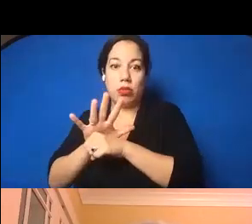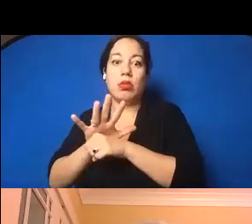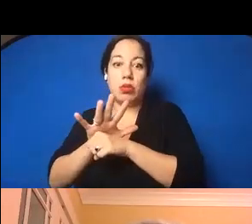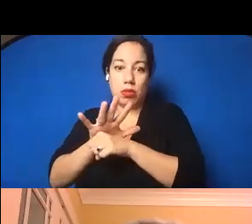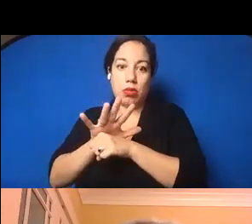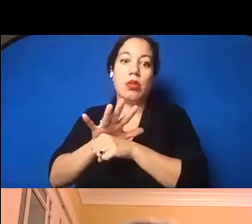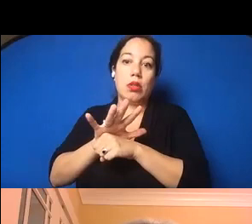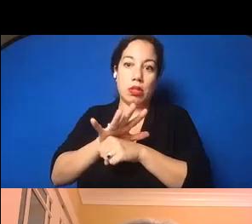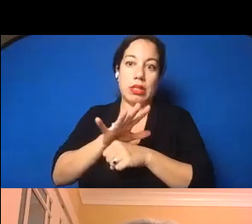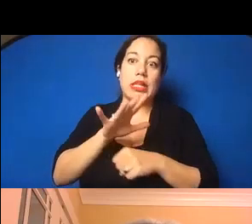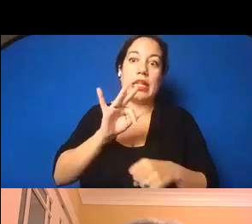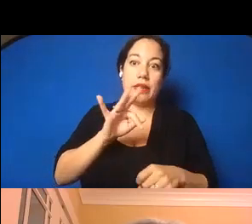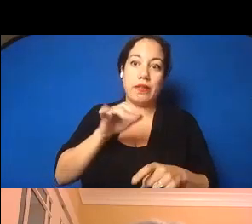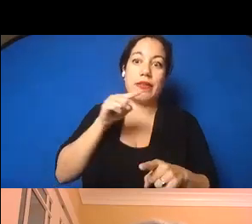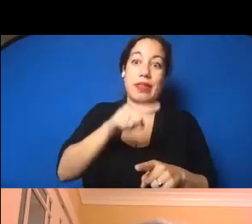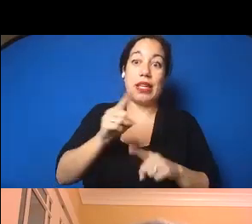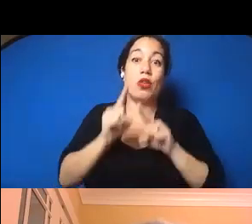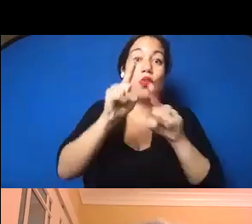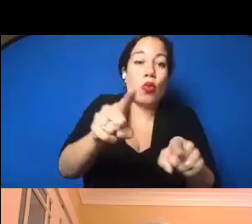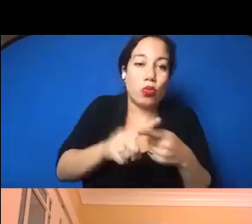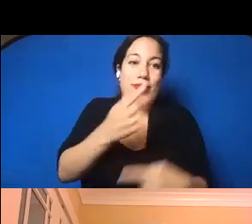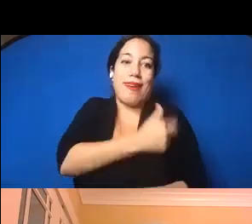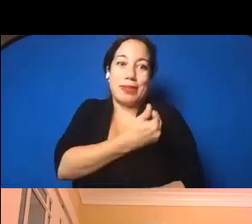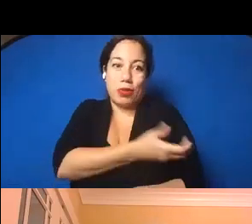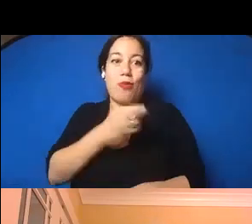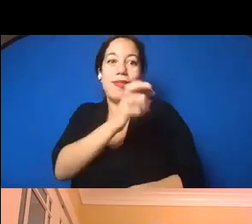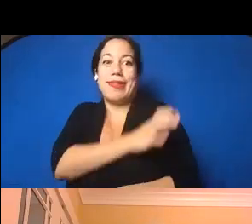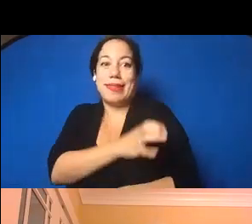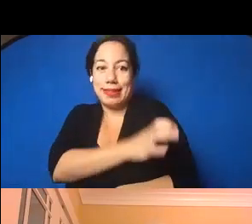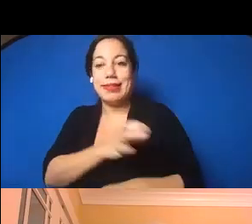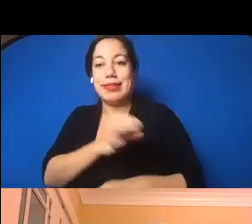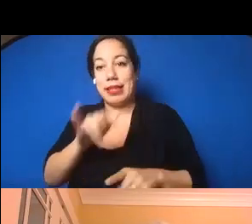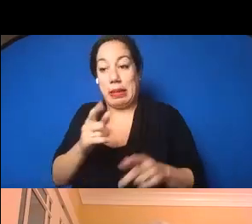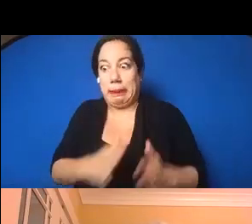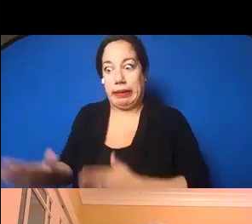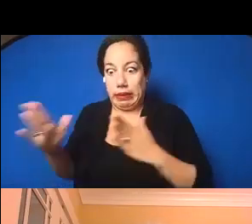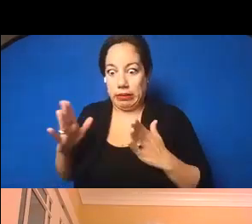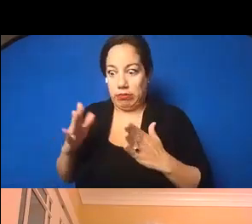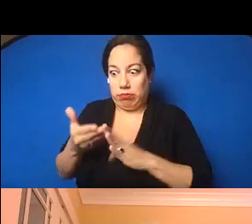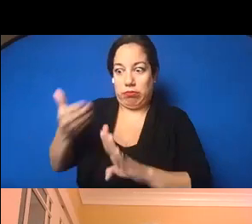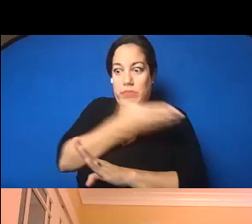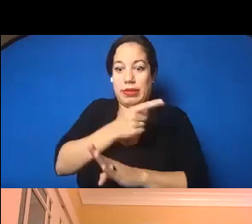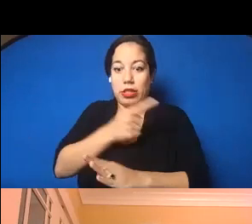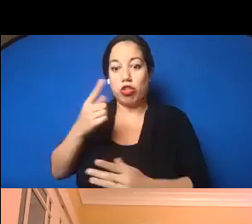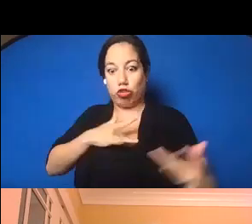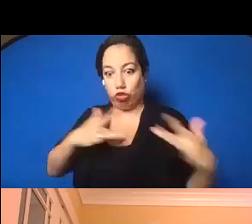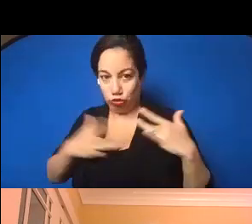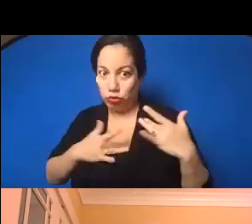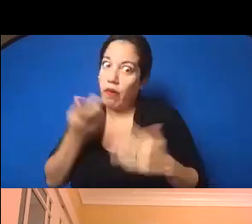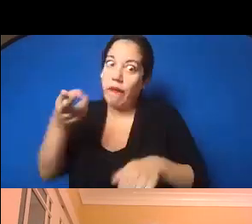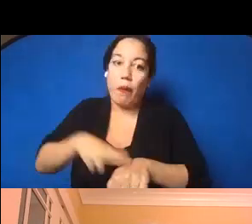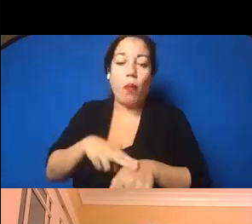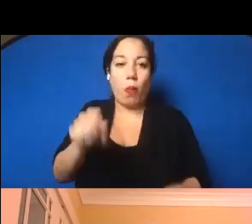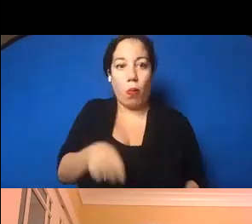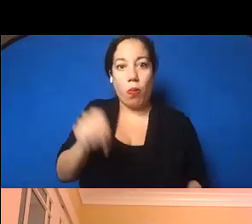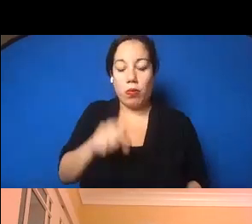their clinics or hospitals where they were planning to give birth. They're understandably worried. It is